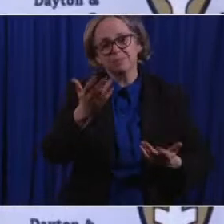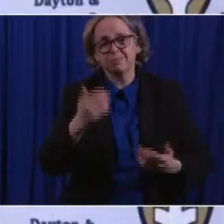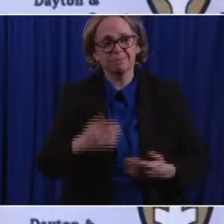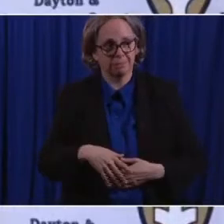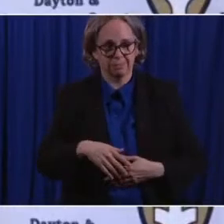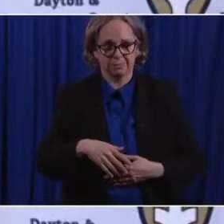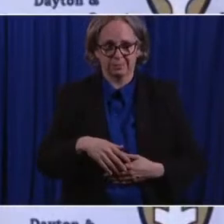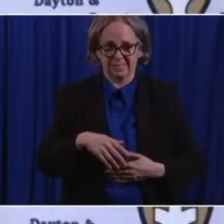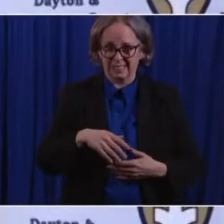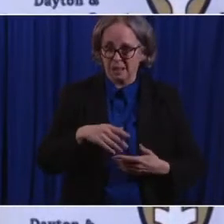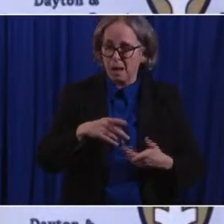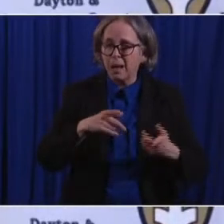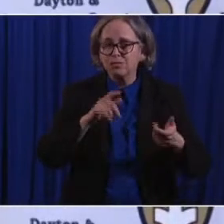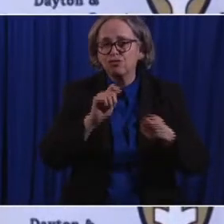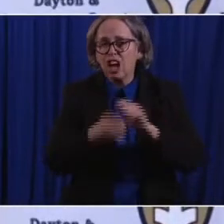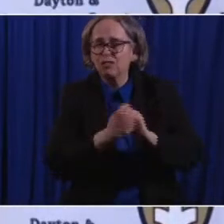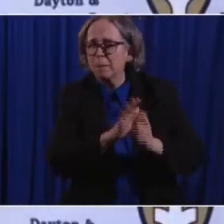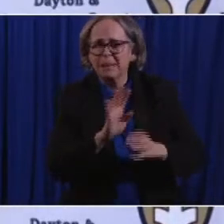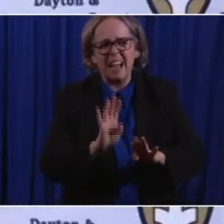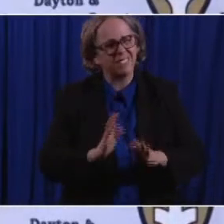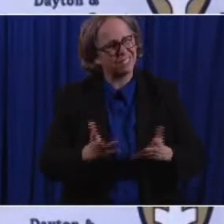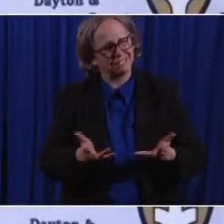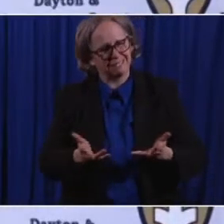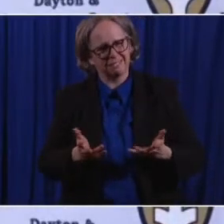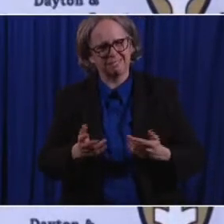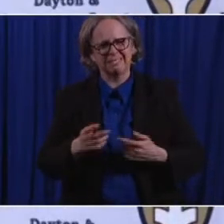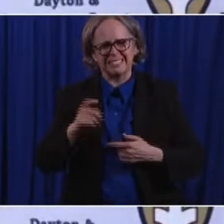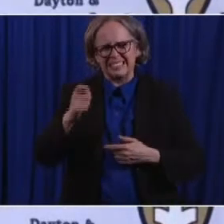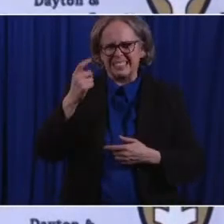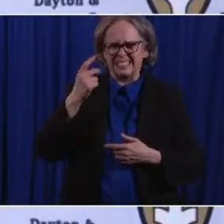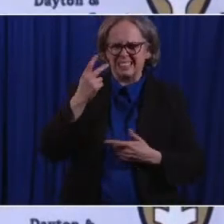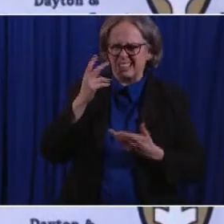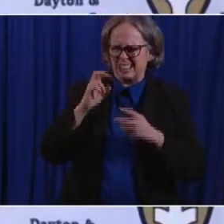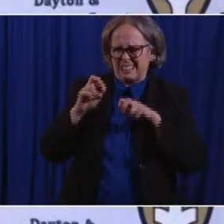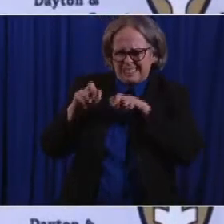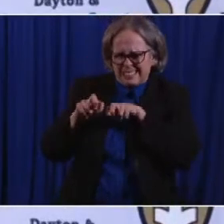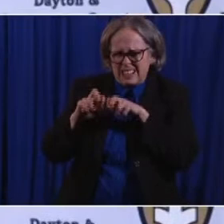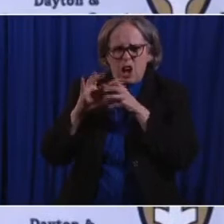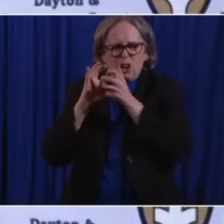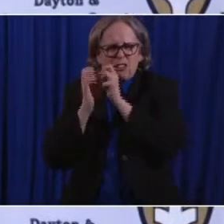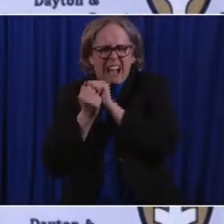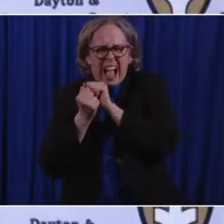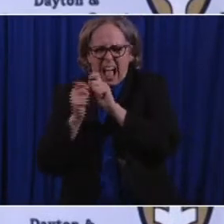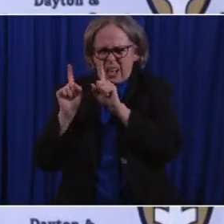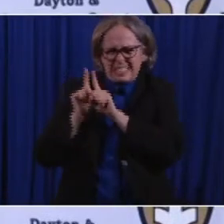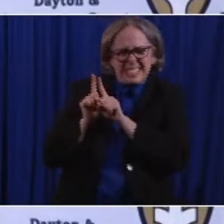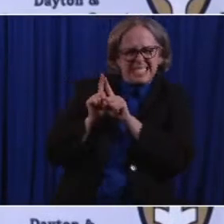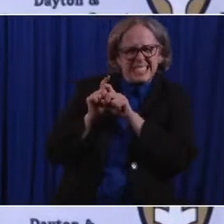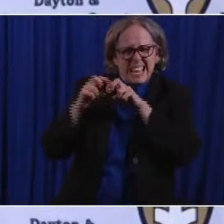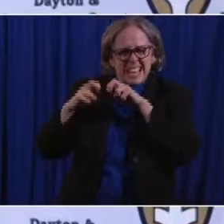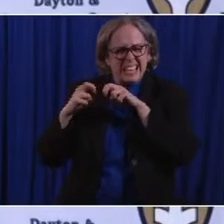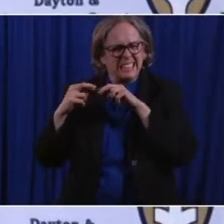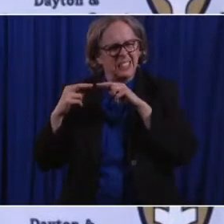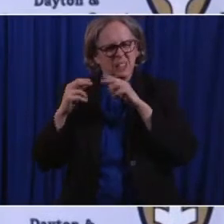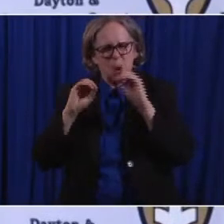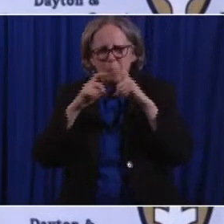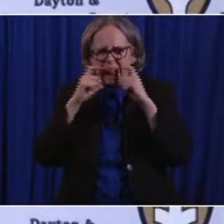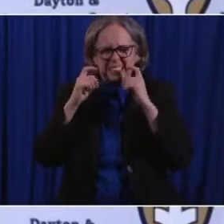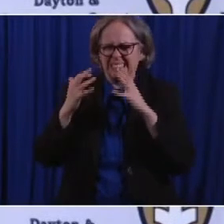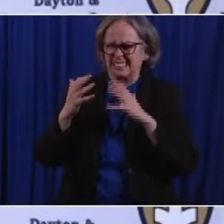Dora, it just doesn't make any sense. Good sense to be doing that.